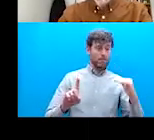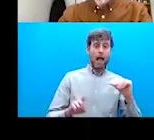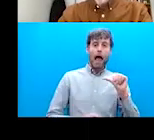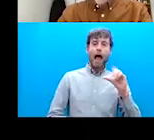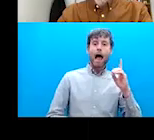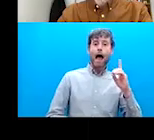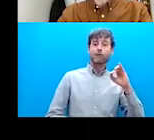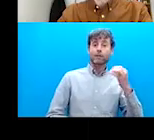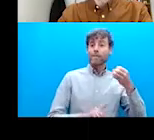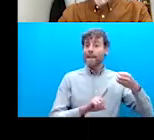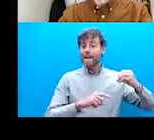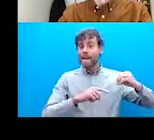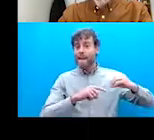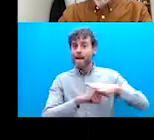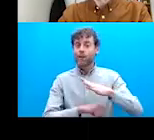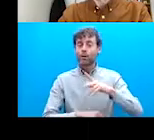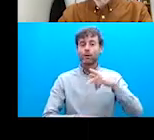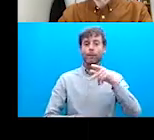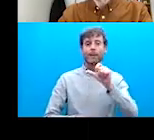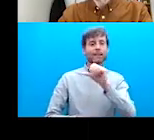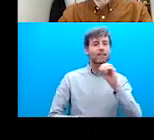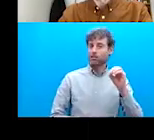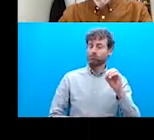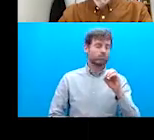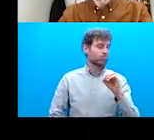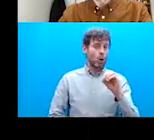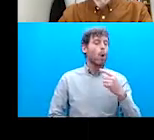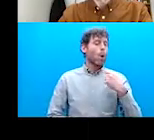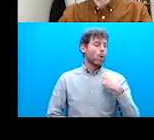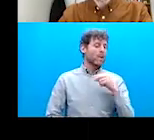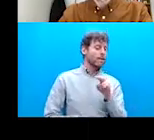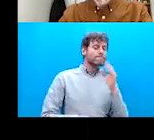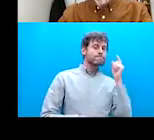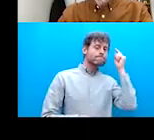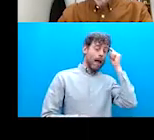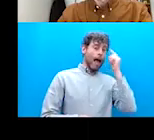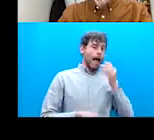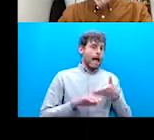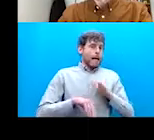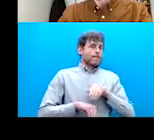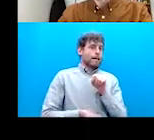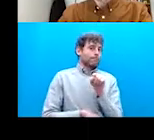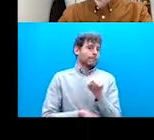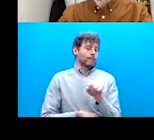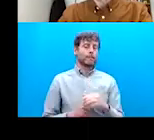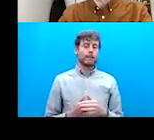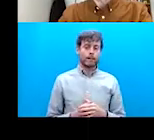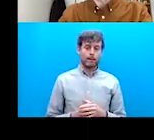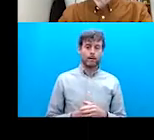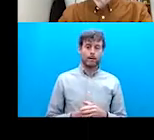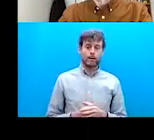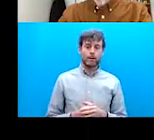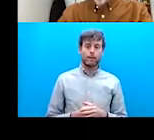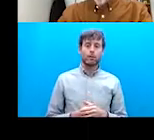expect from a neural signature of syntax-driven composition. So in this study, intentionality, the